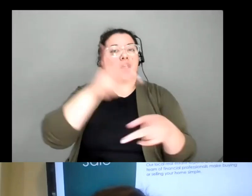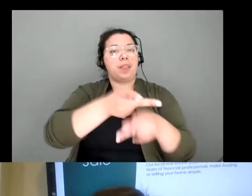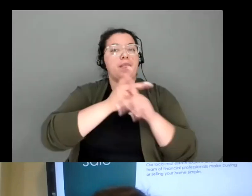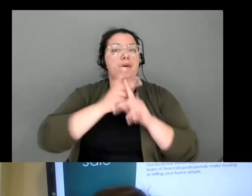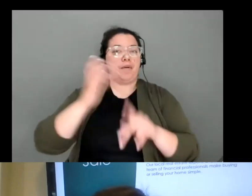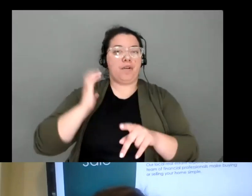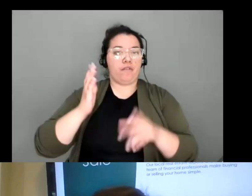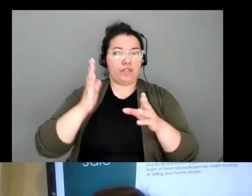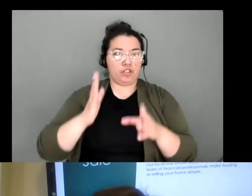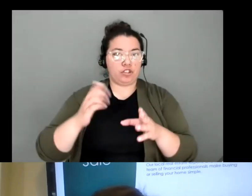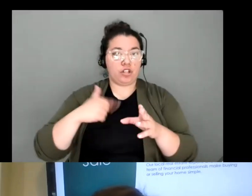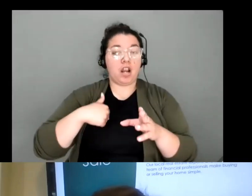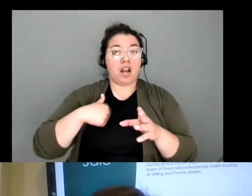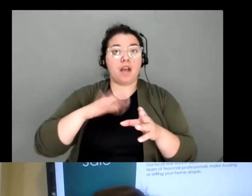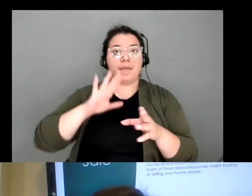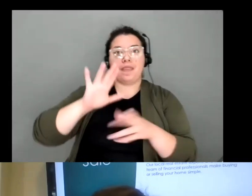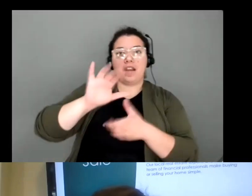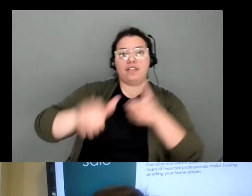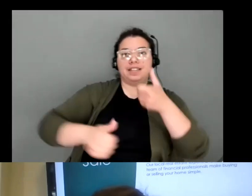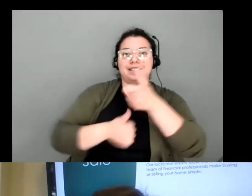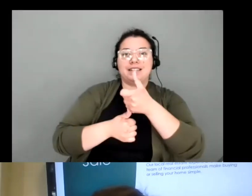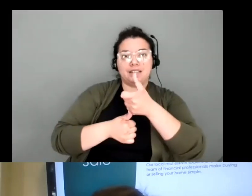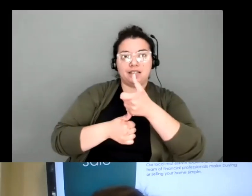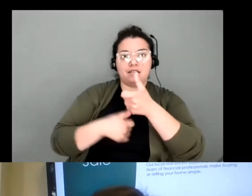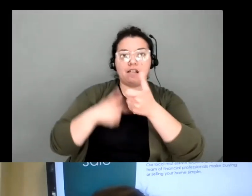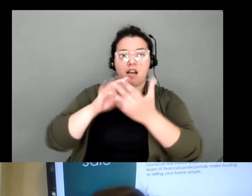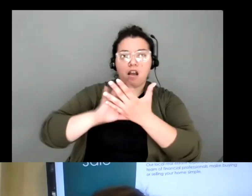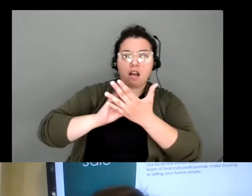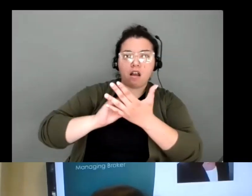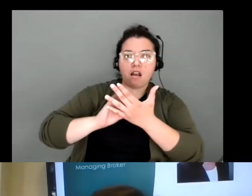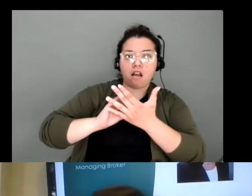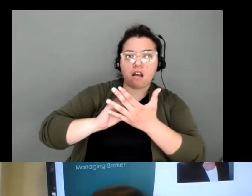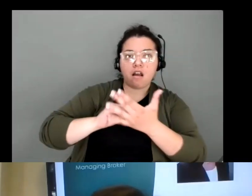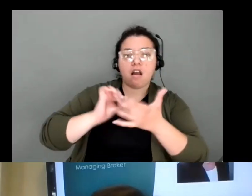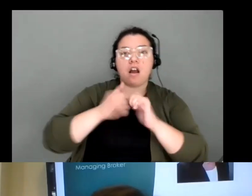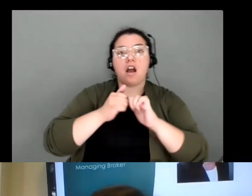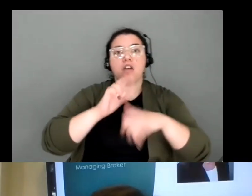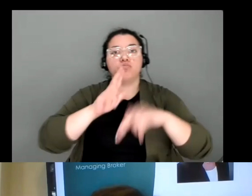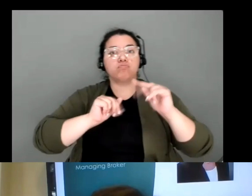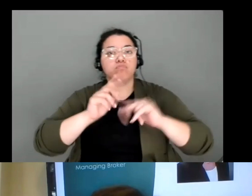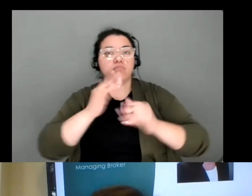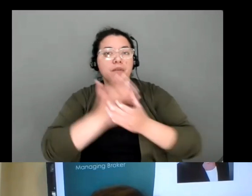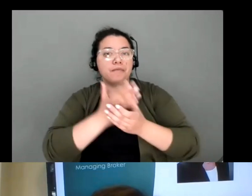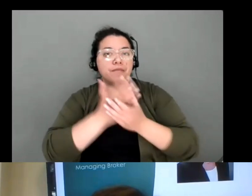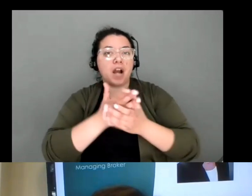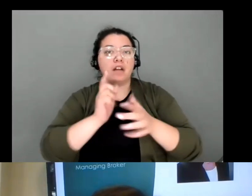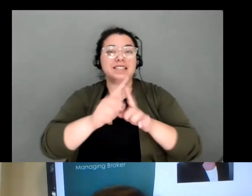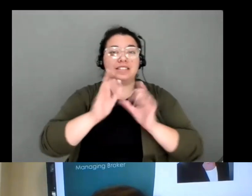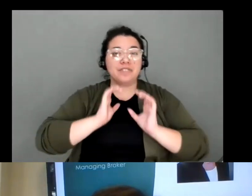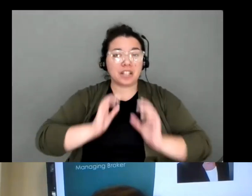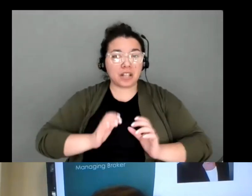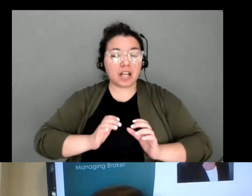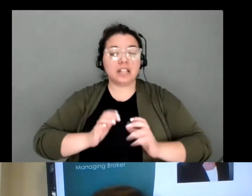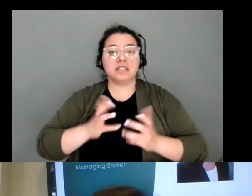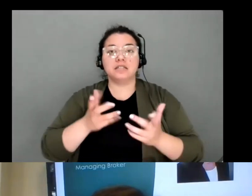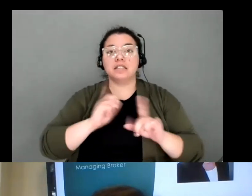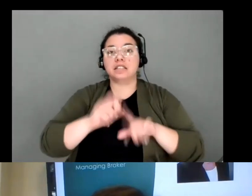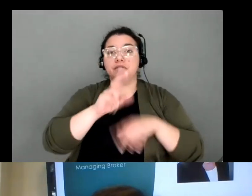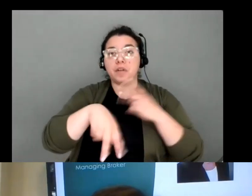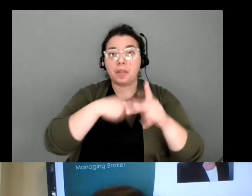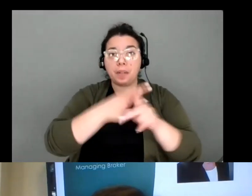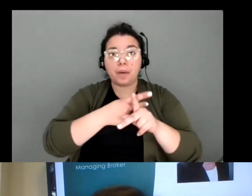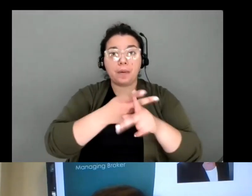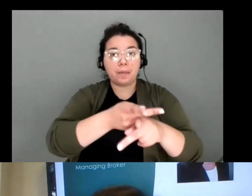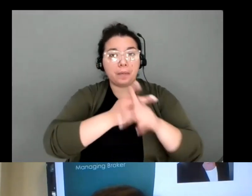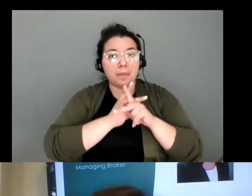I learned everything about the loan process, how to build files, different clients, how to deal with different loan types. So I